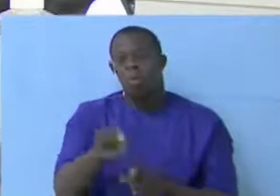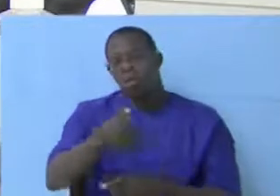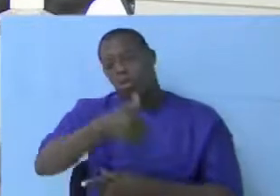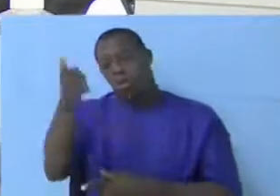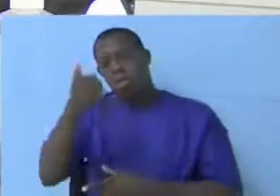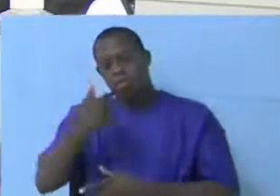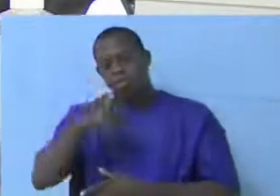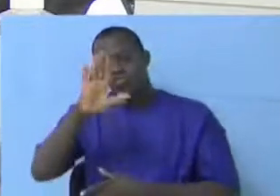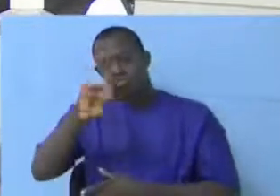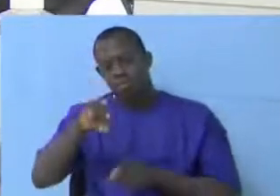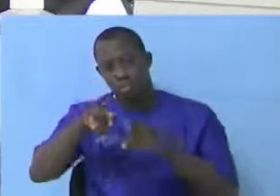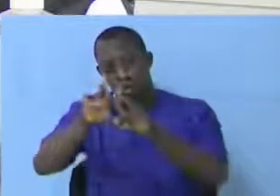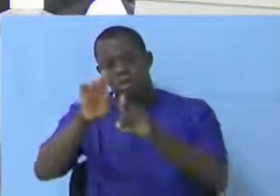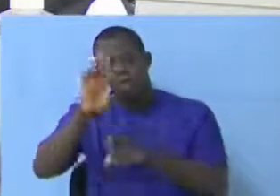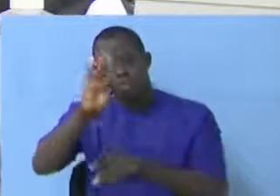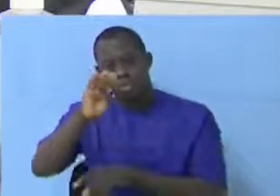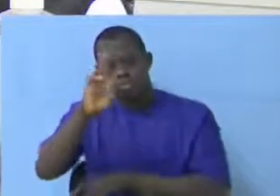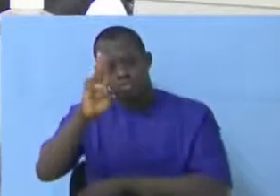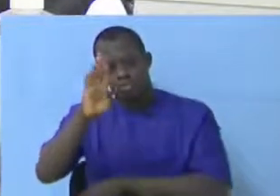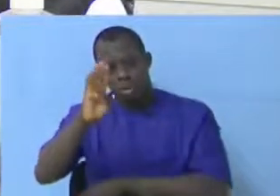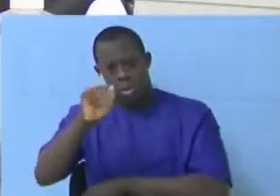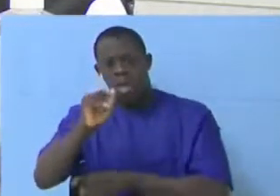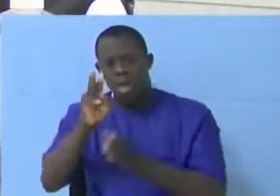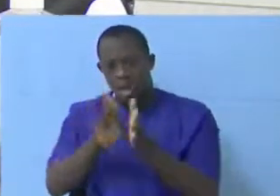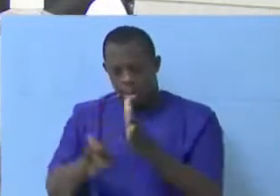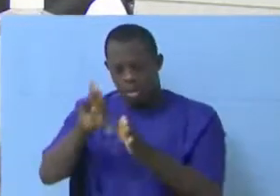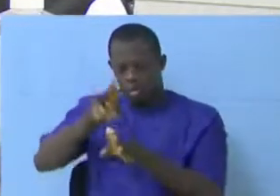And they reported to me.